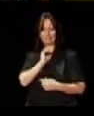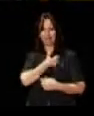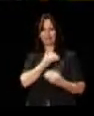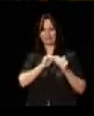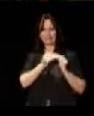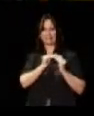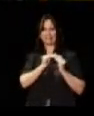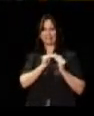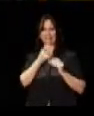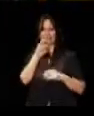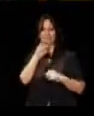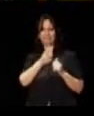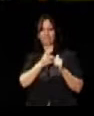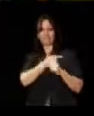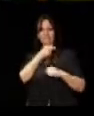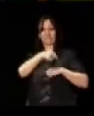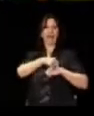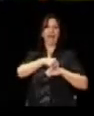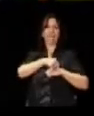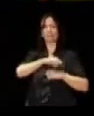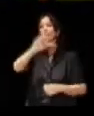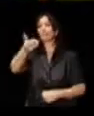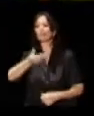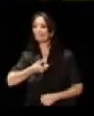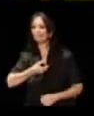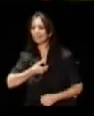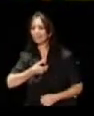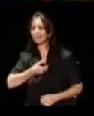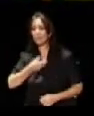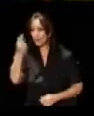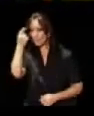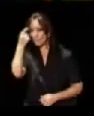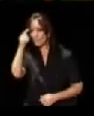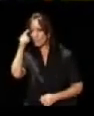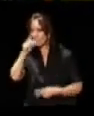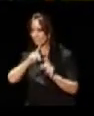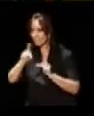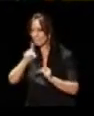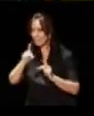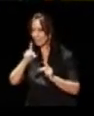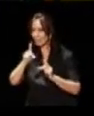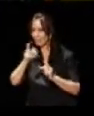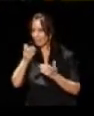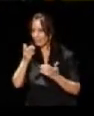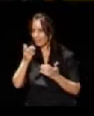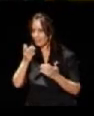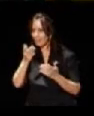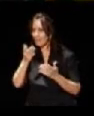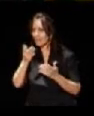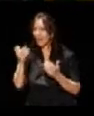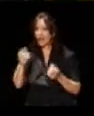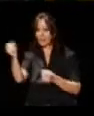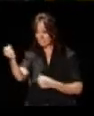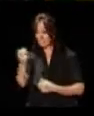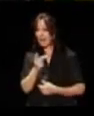I say welcome. To those of you who are returning to visit us